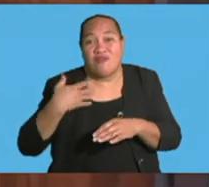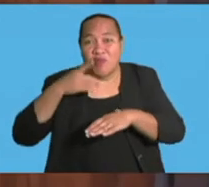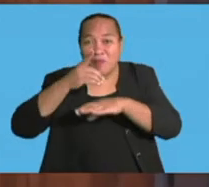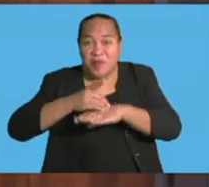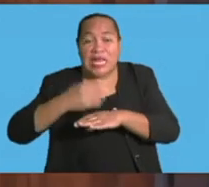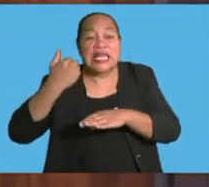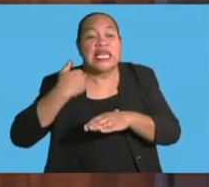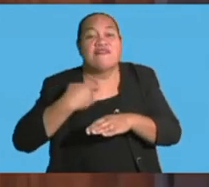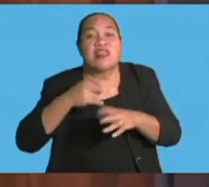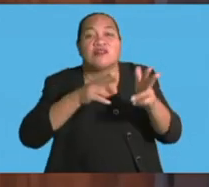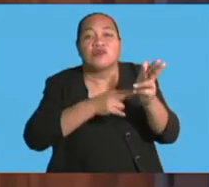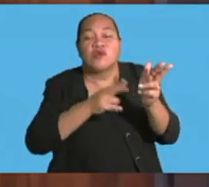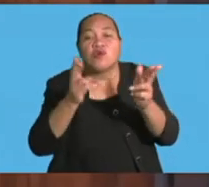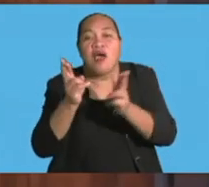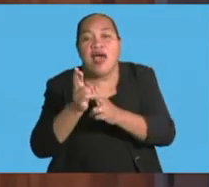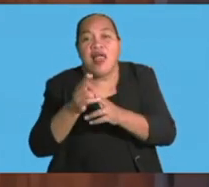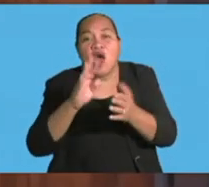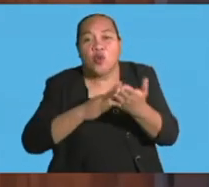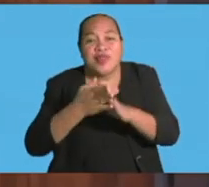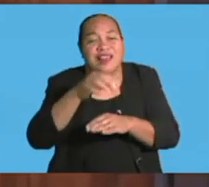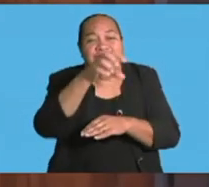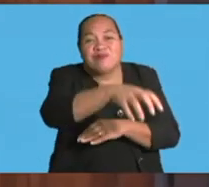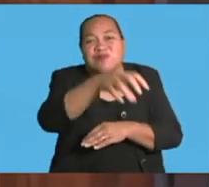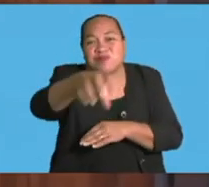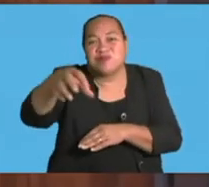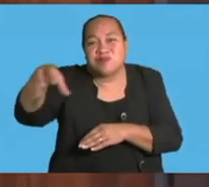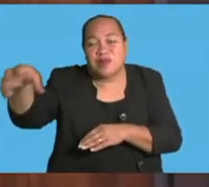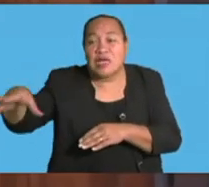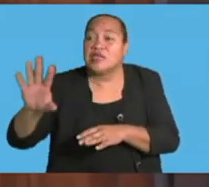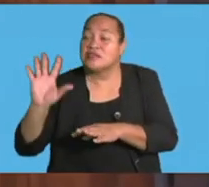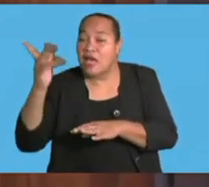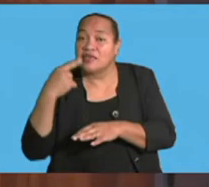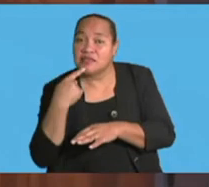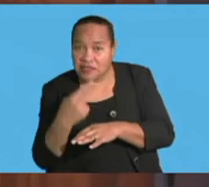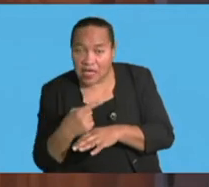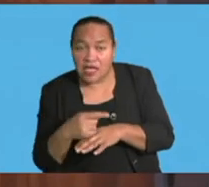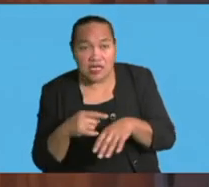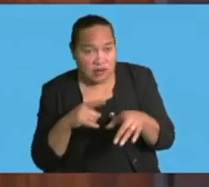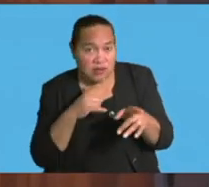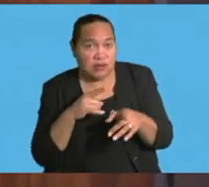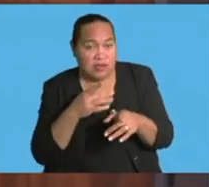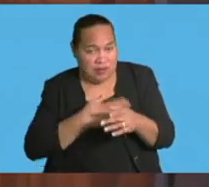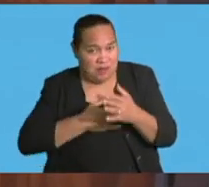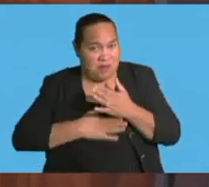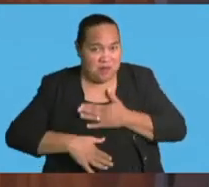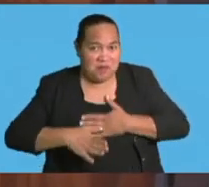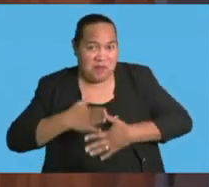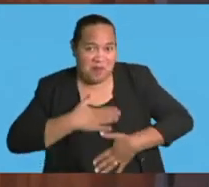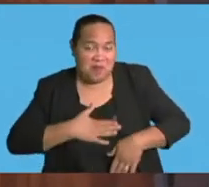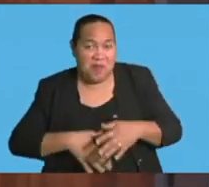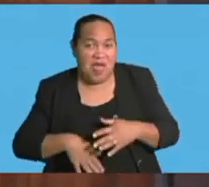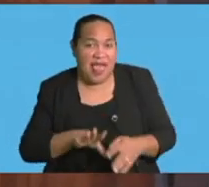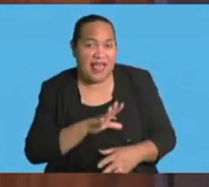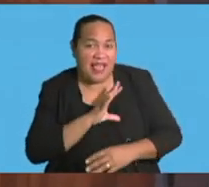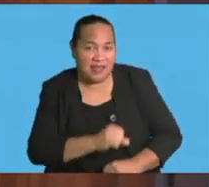rural communities. Mr. Speaker, sir, they say the human spirit is one of ability, perseverance, and courage that